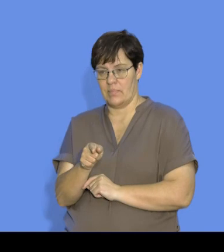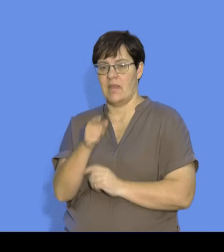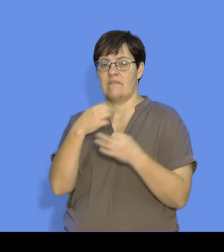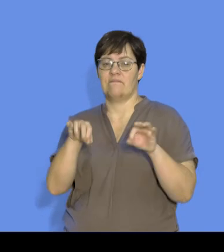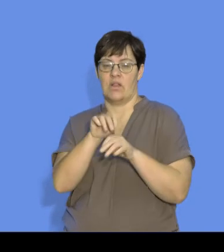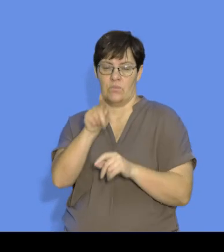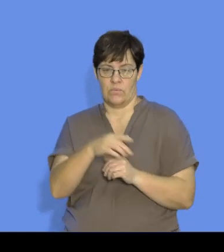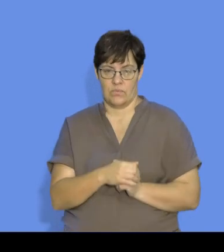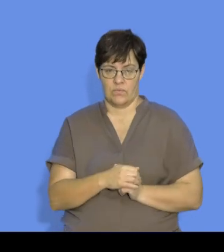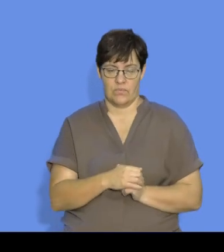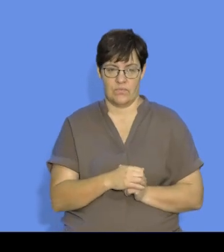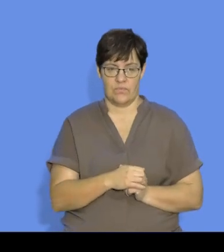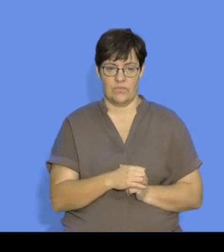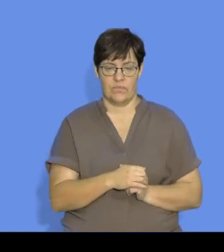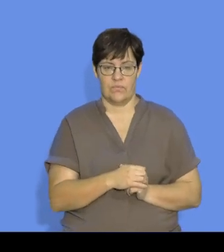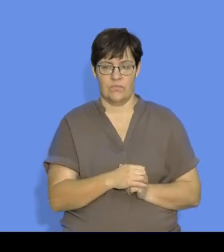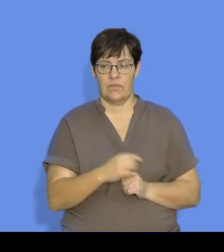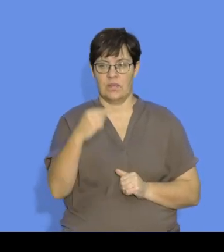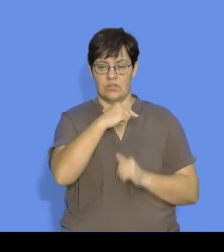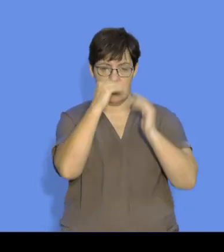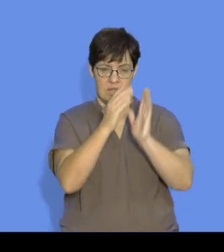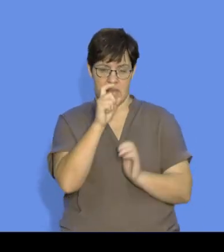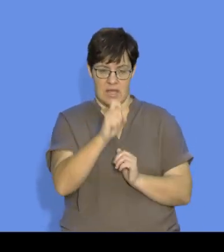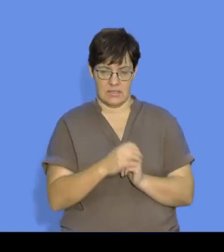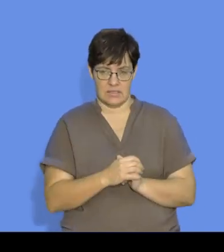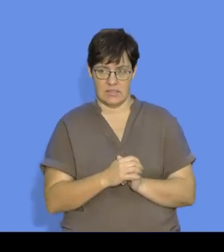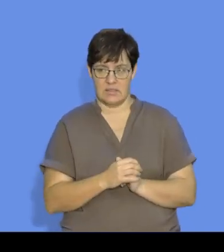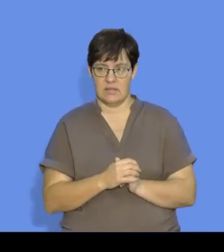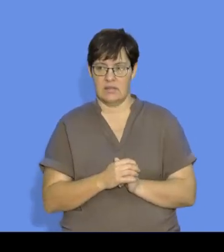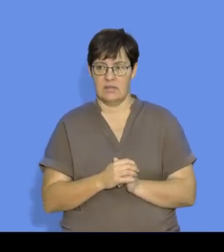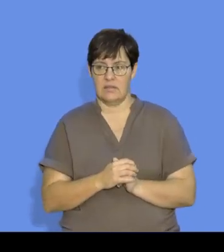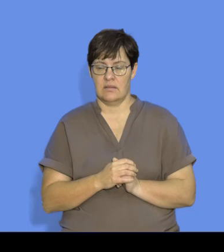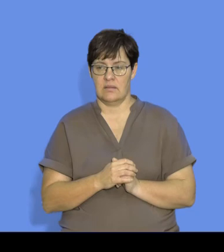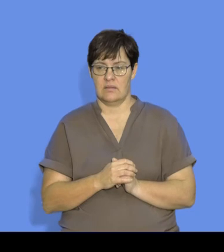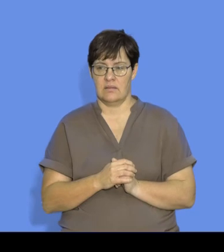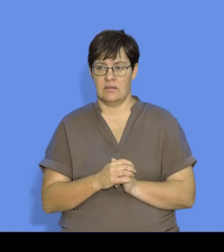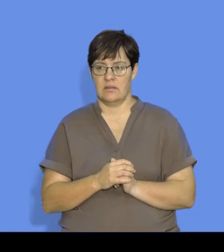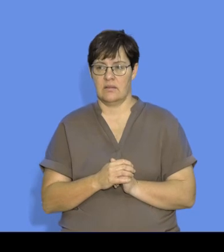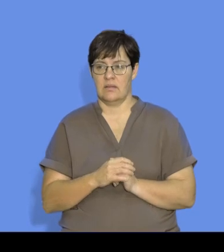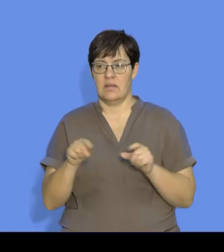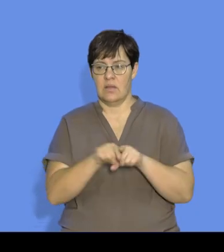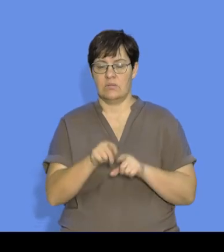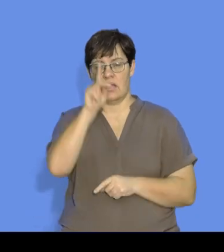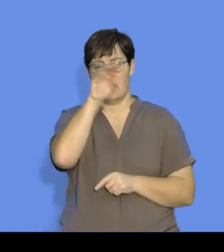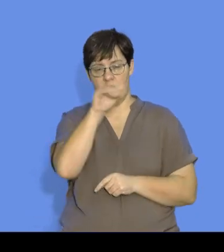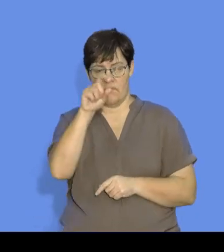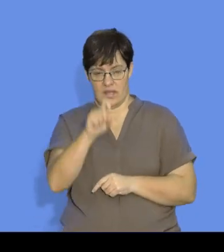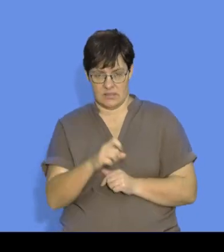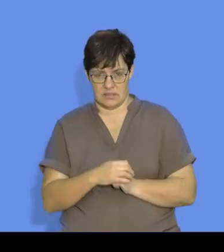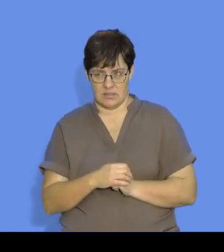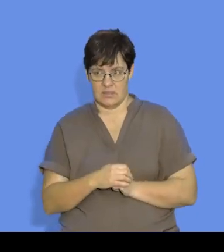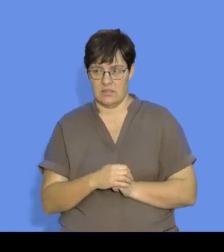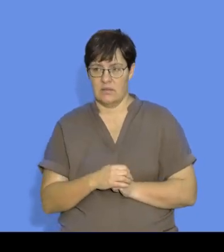that value. So g of x is given by k over